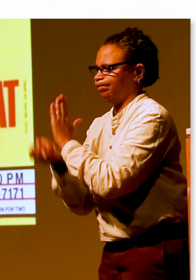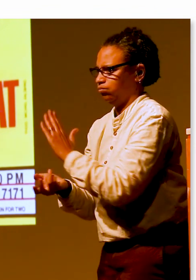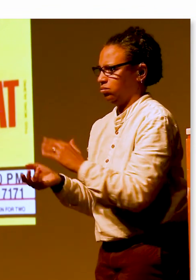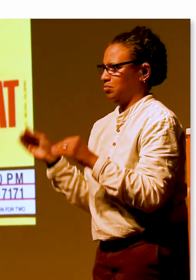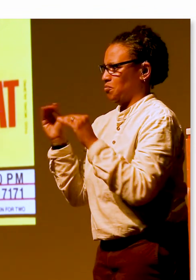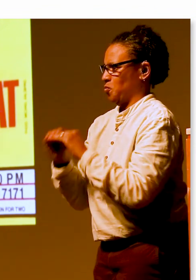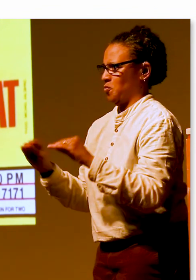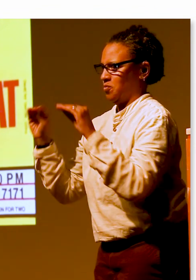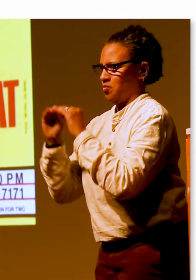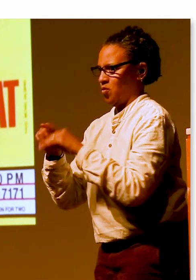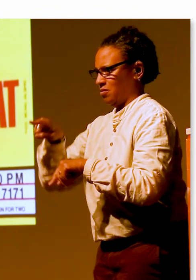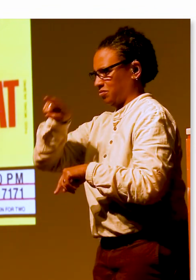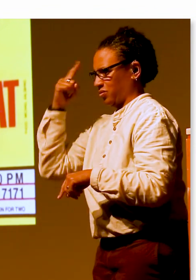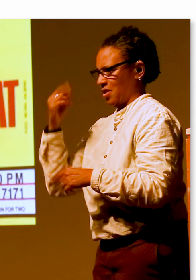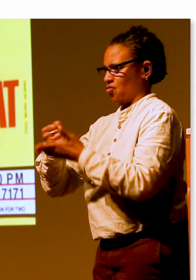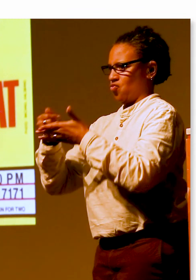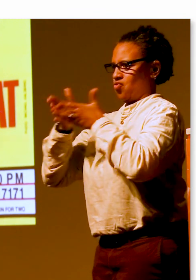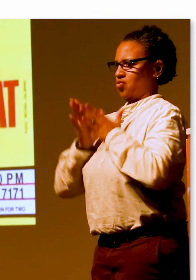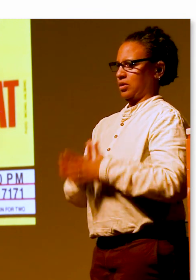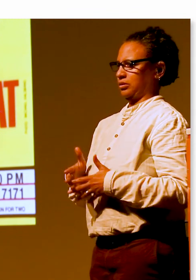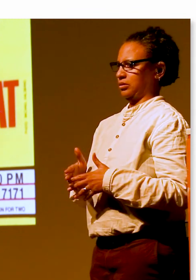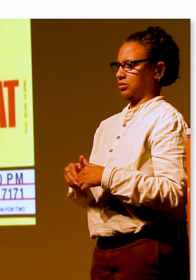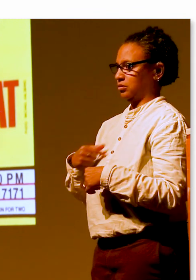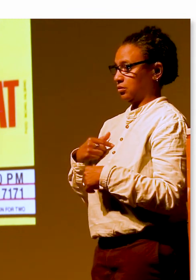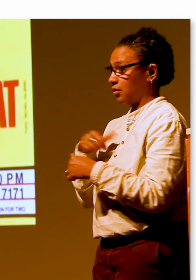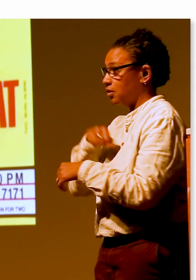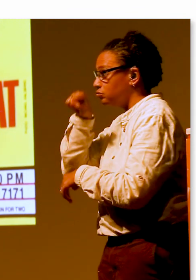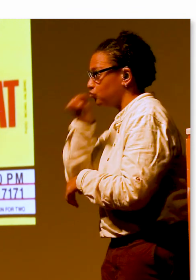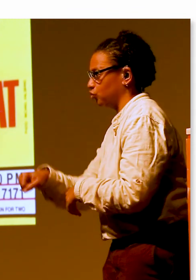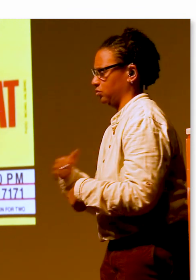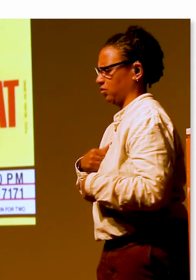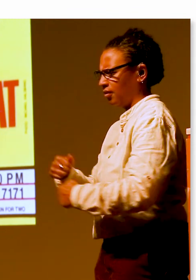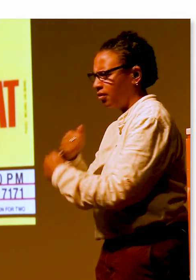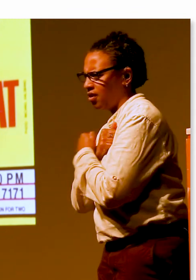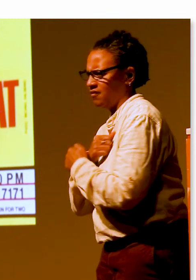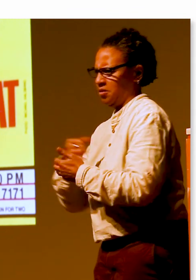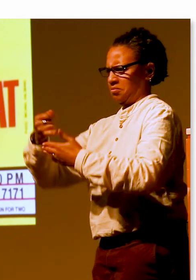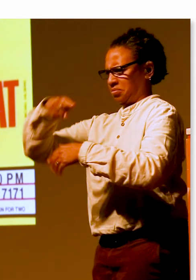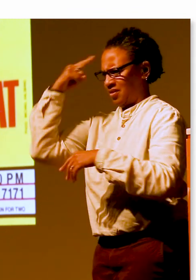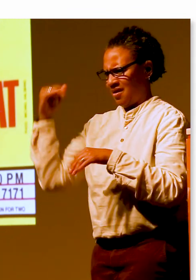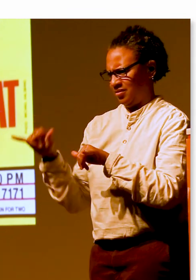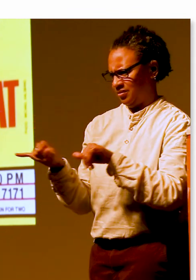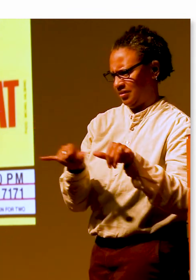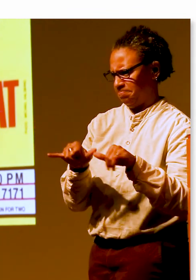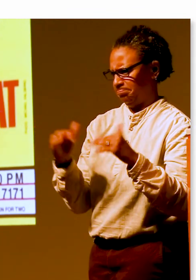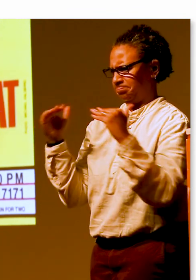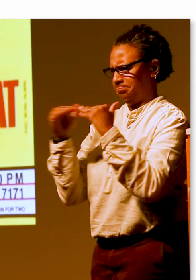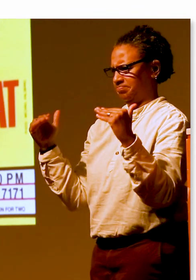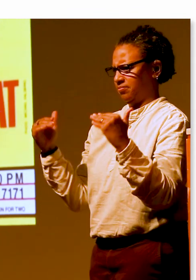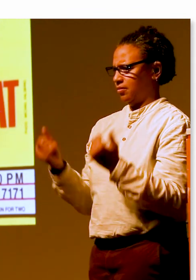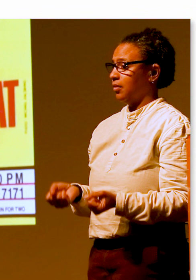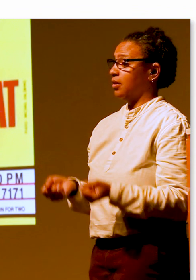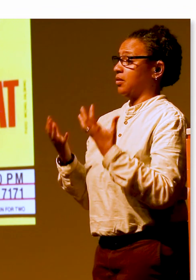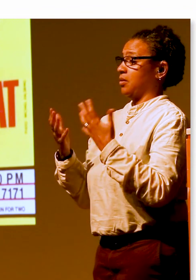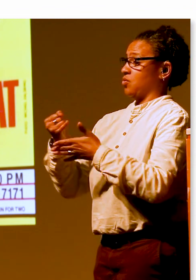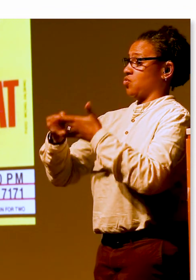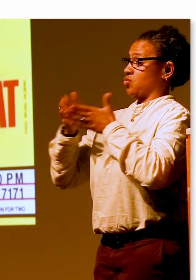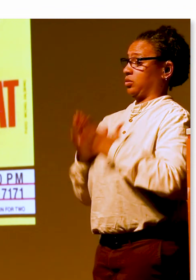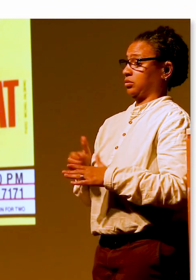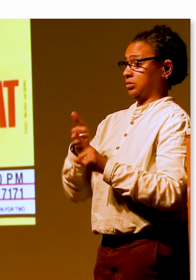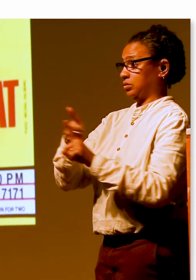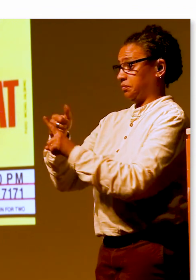versions of artists that I love exist out there. How many more artists have been shielded from me or have I